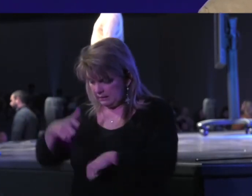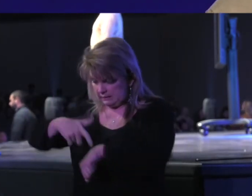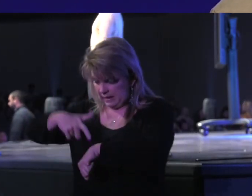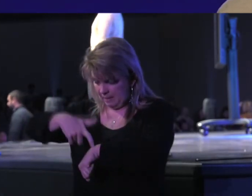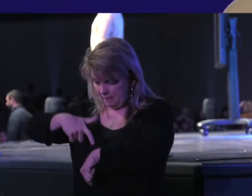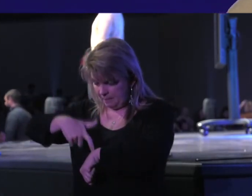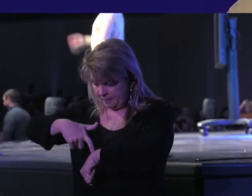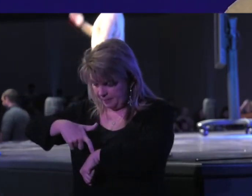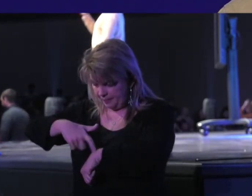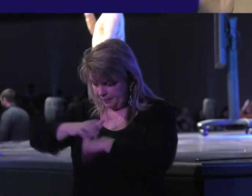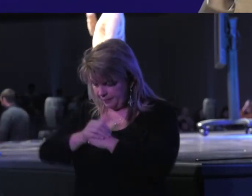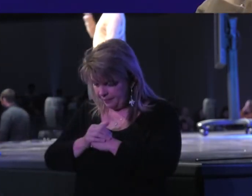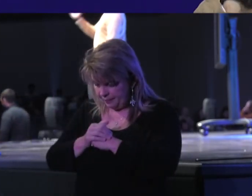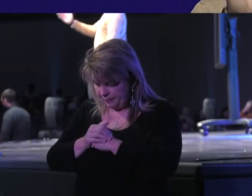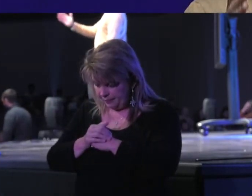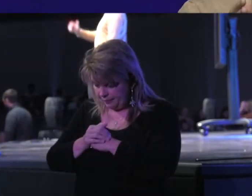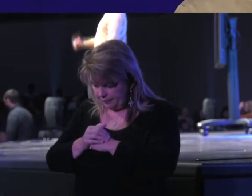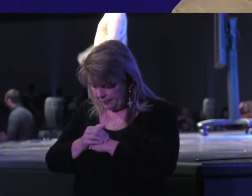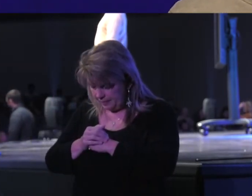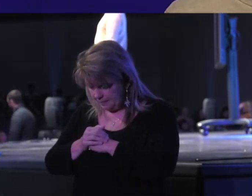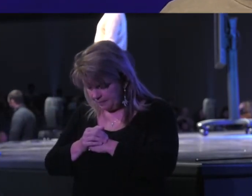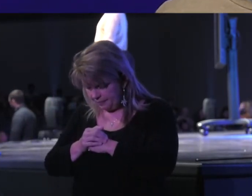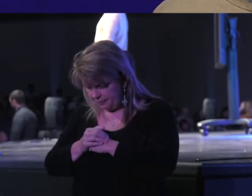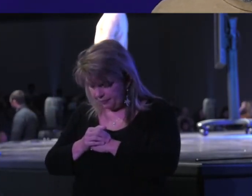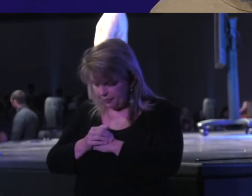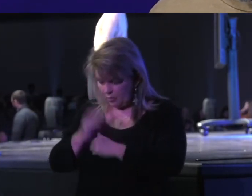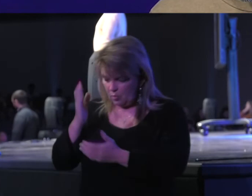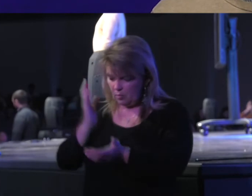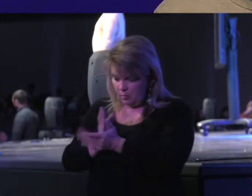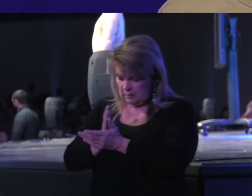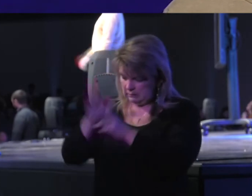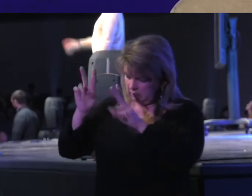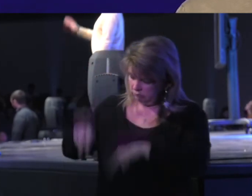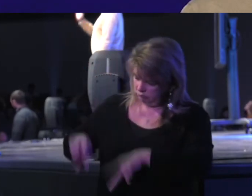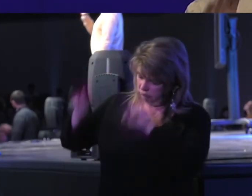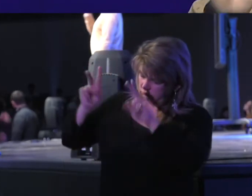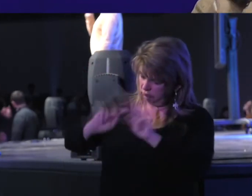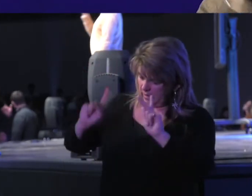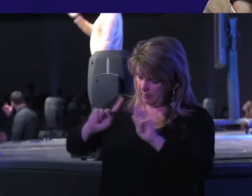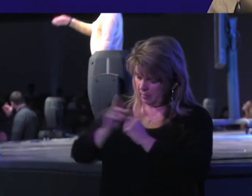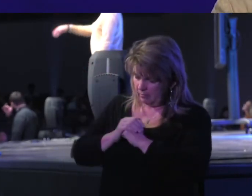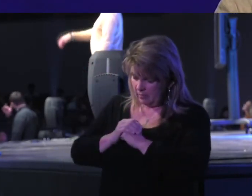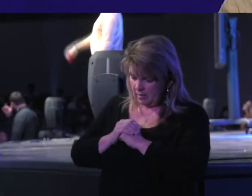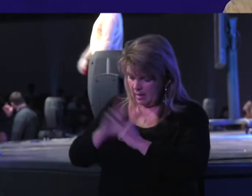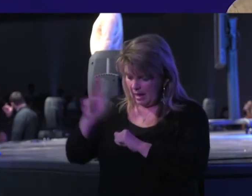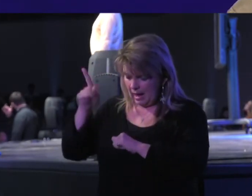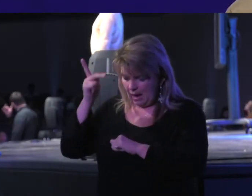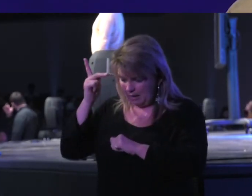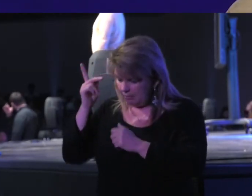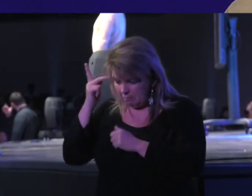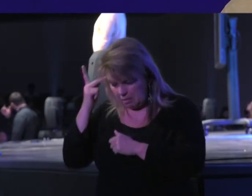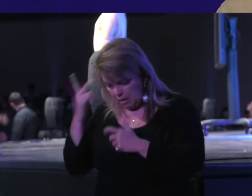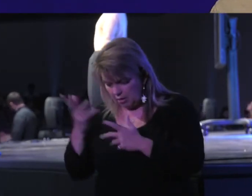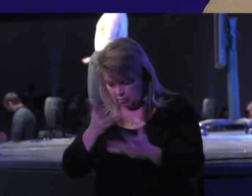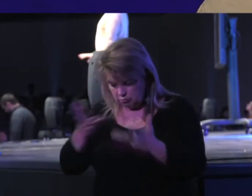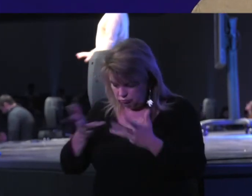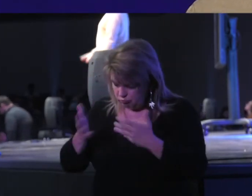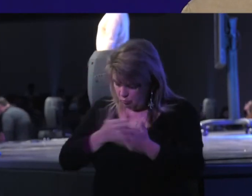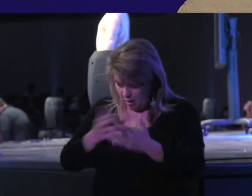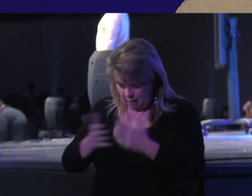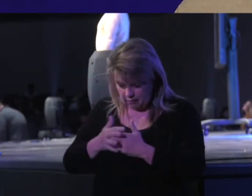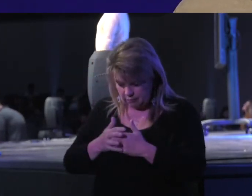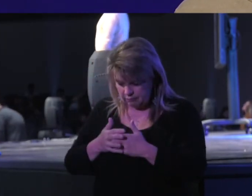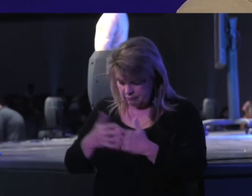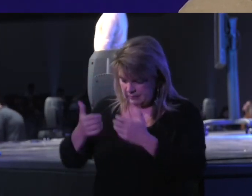time we get off our holy high horses. We lay down our political sermons. We